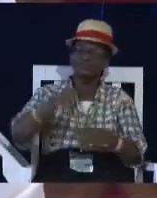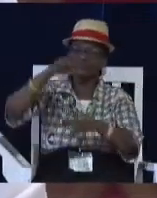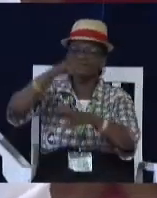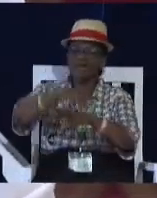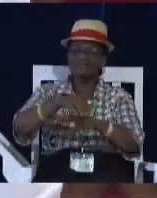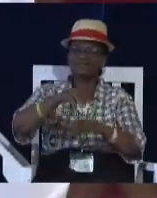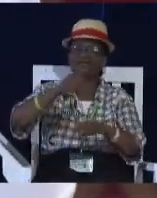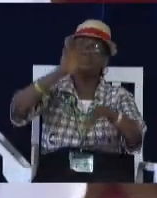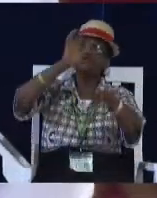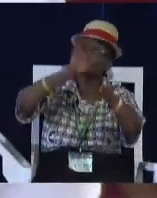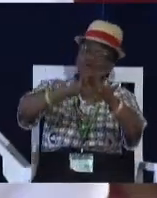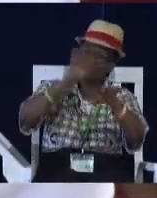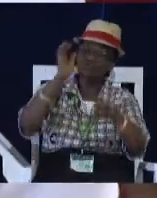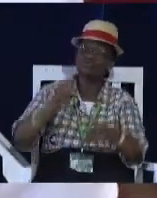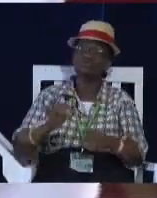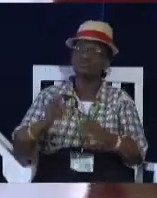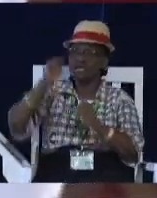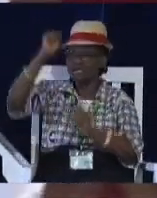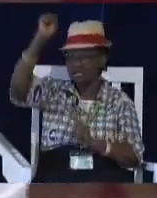touch him.